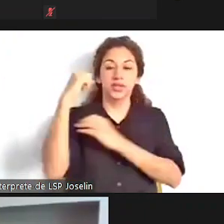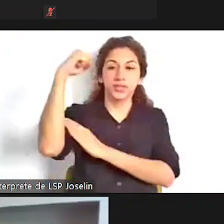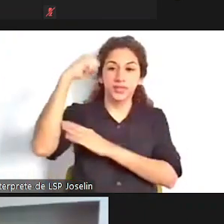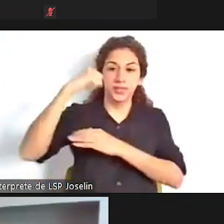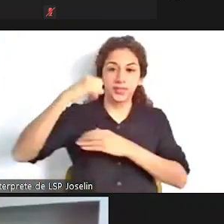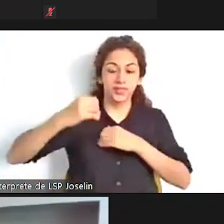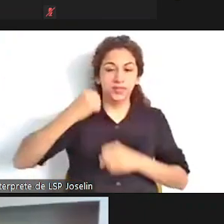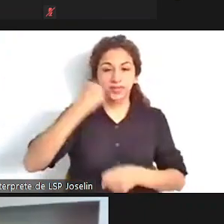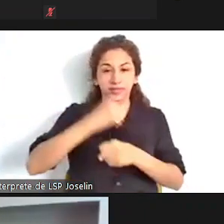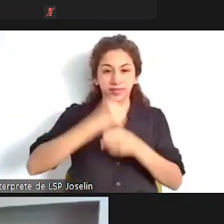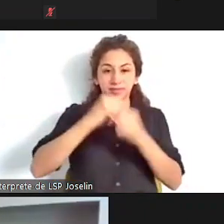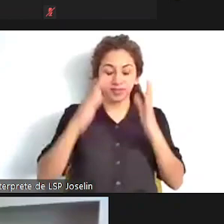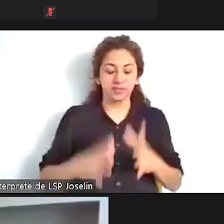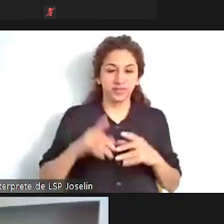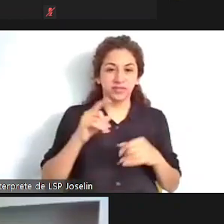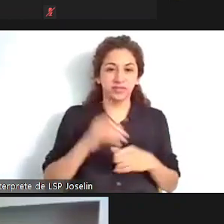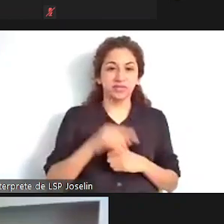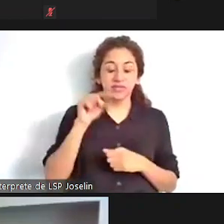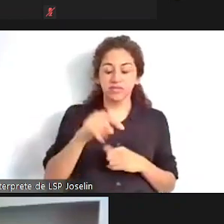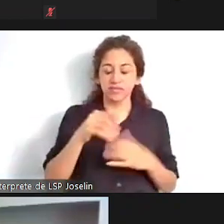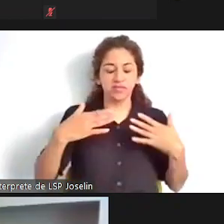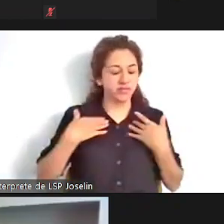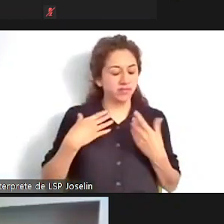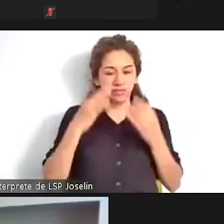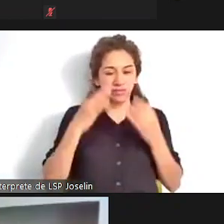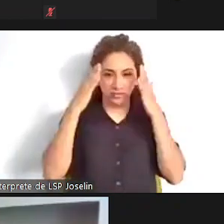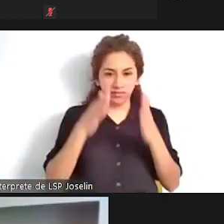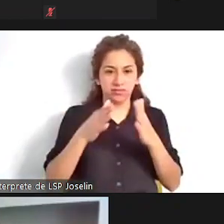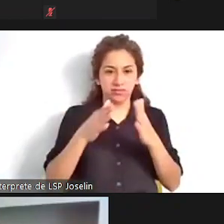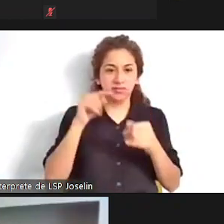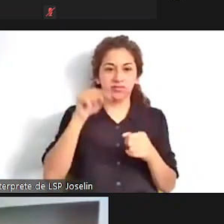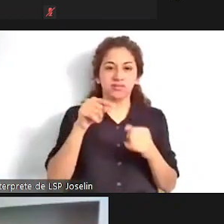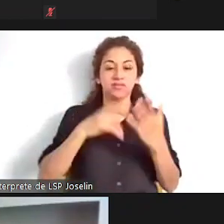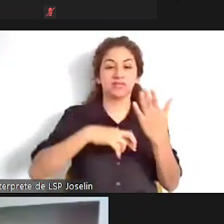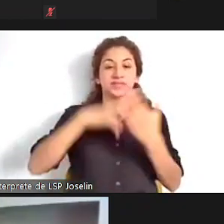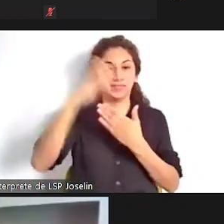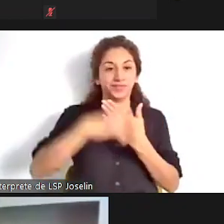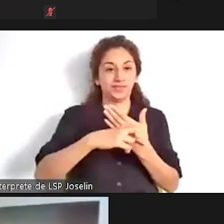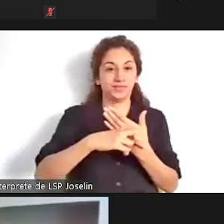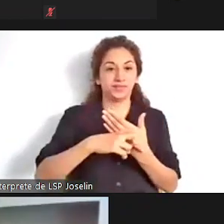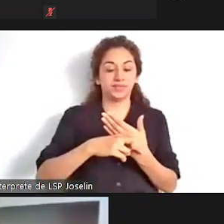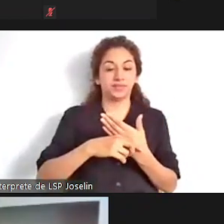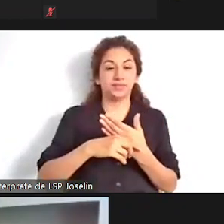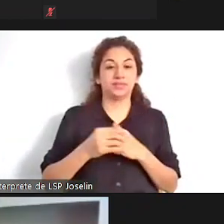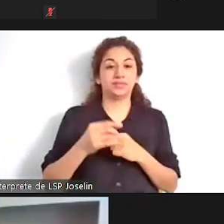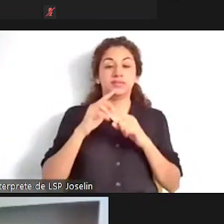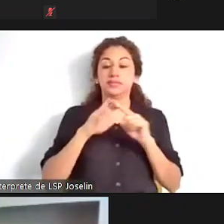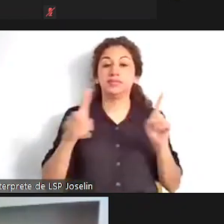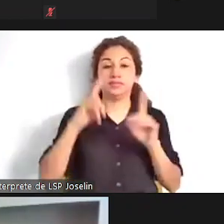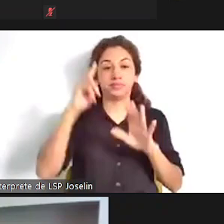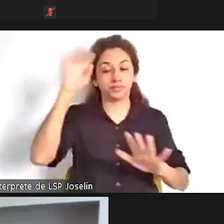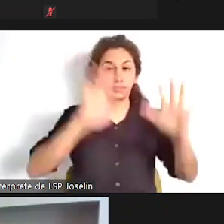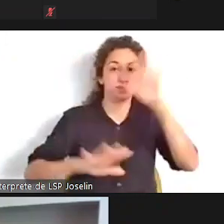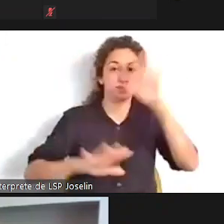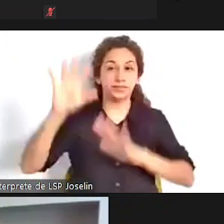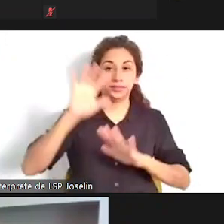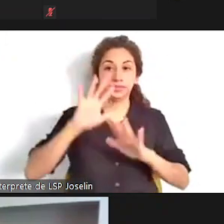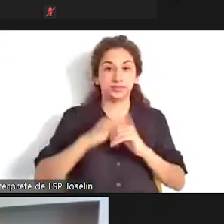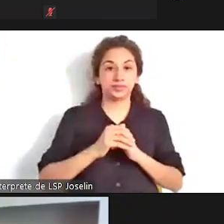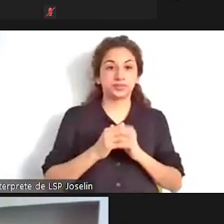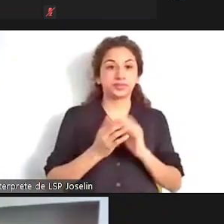questions of labor loss and those are contents that we need to face in the framework of this plan and the